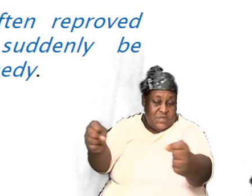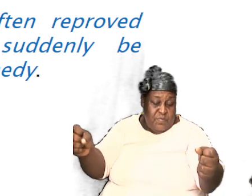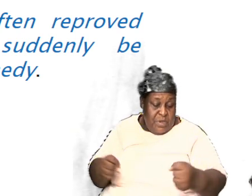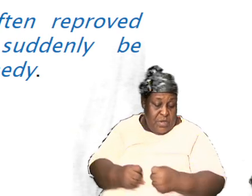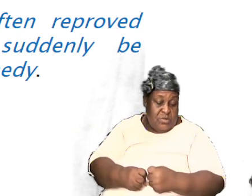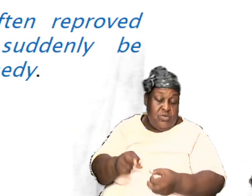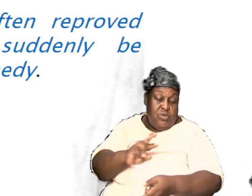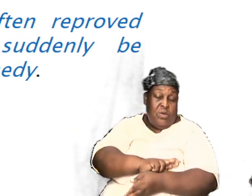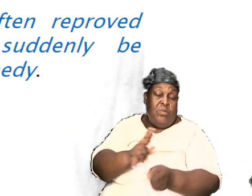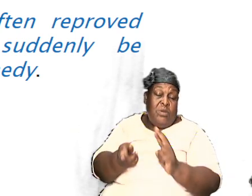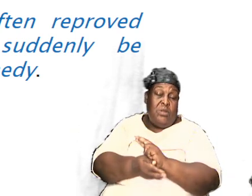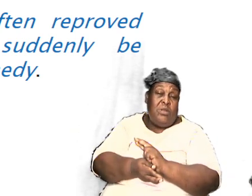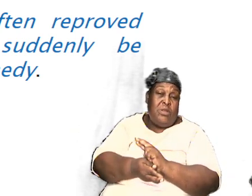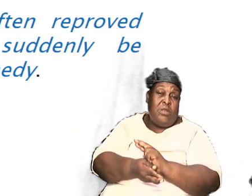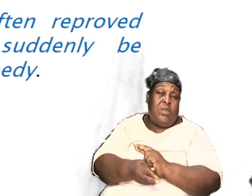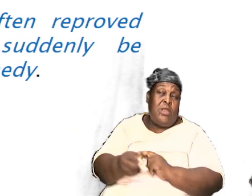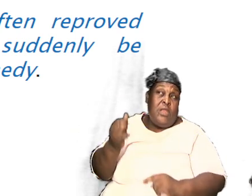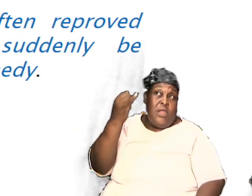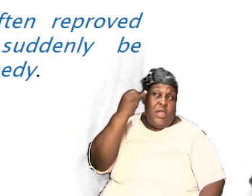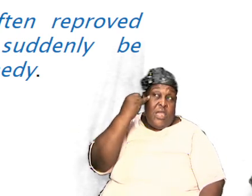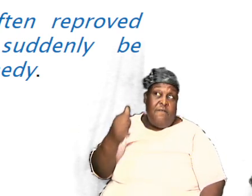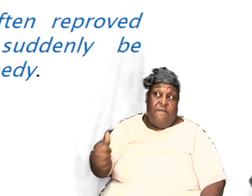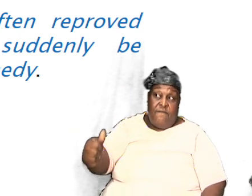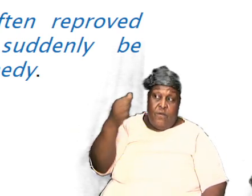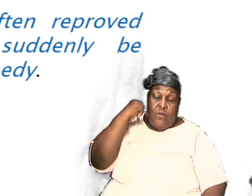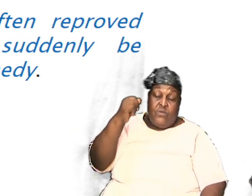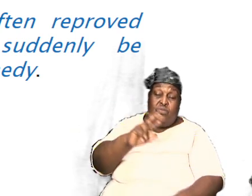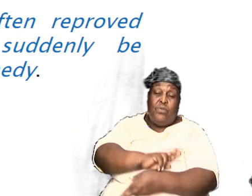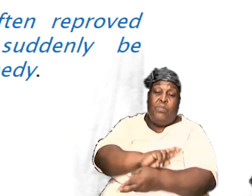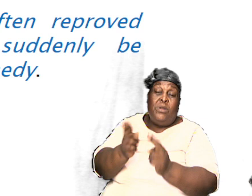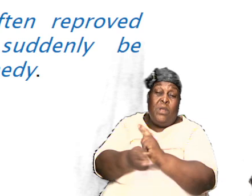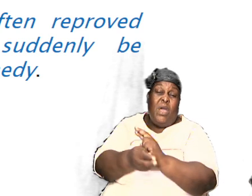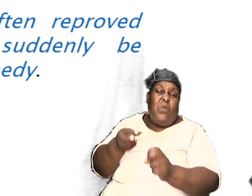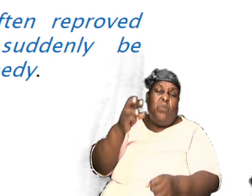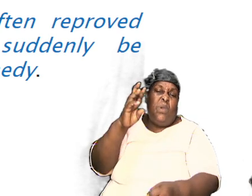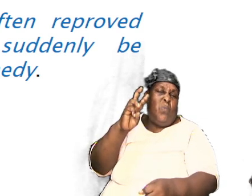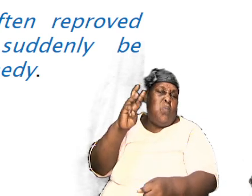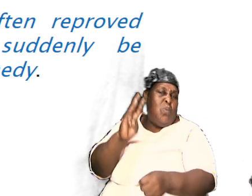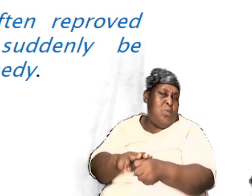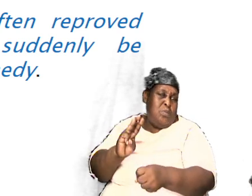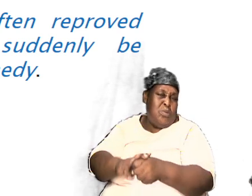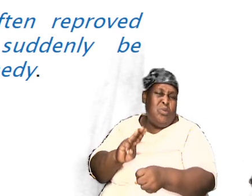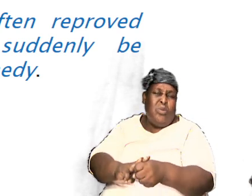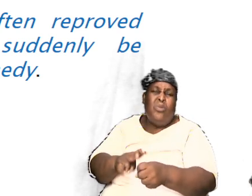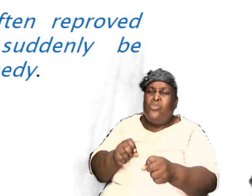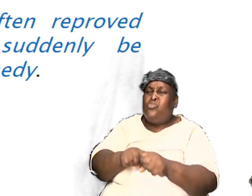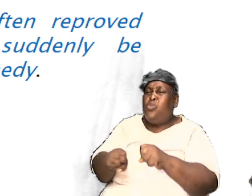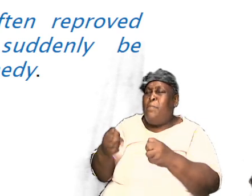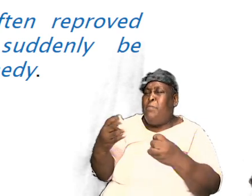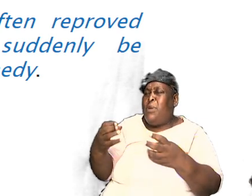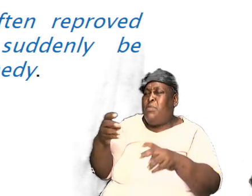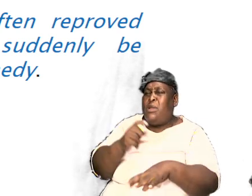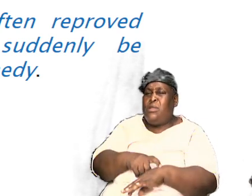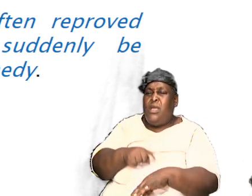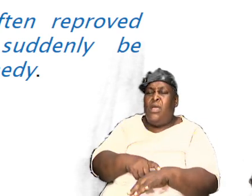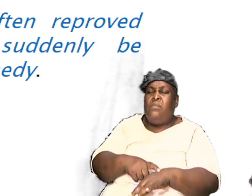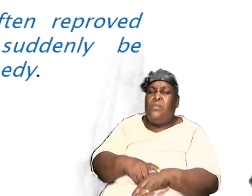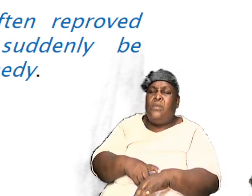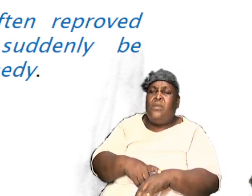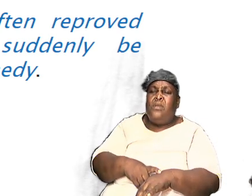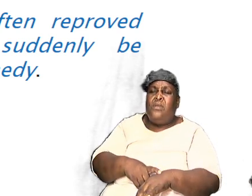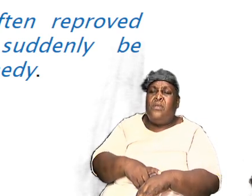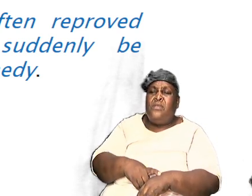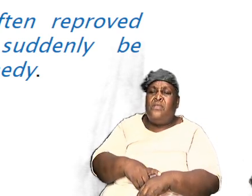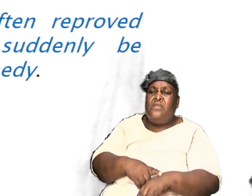to repent, and we are one many times, like Scripture said in Proverbs, he will then have to cut